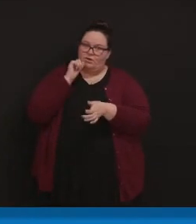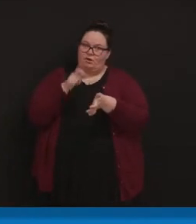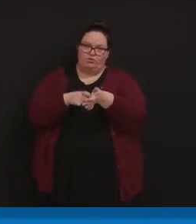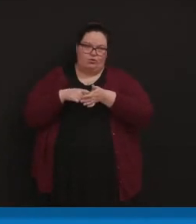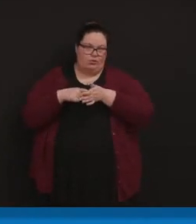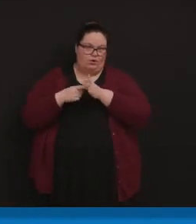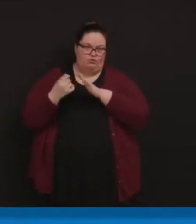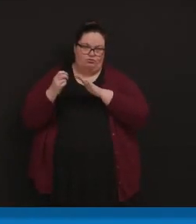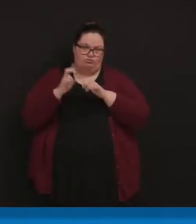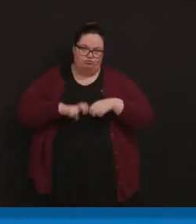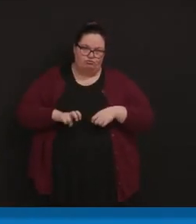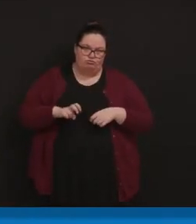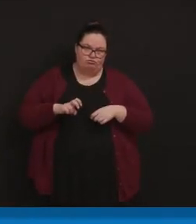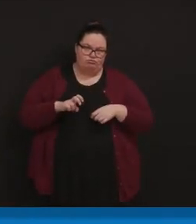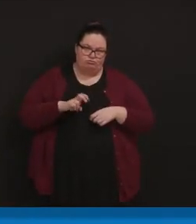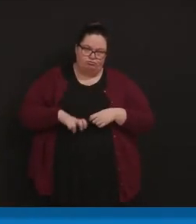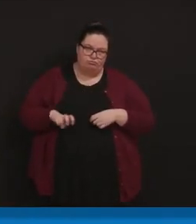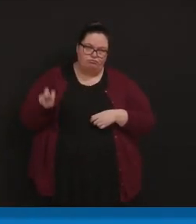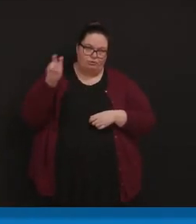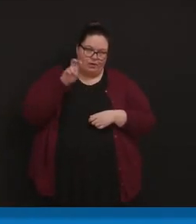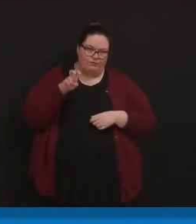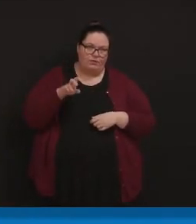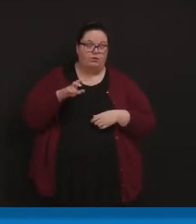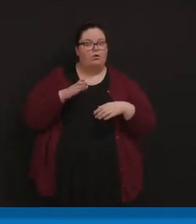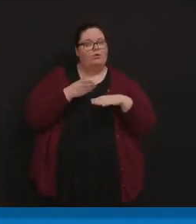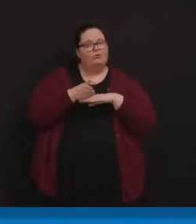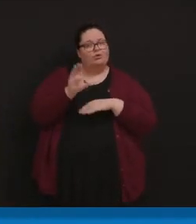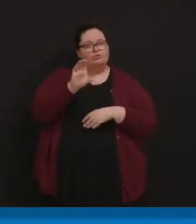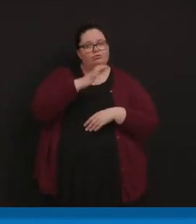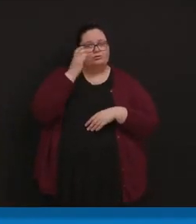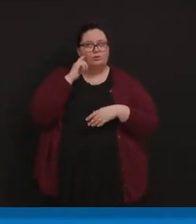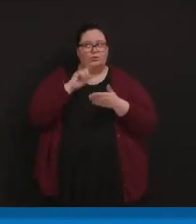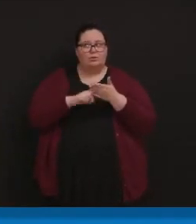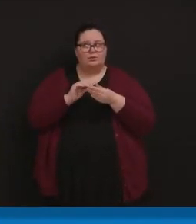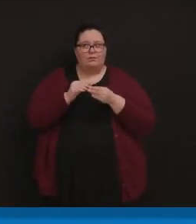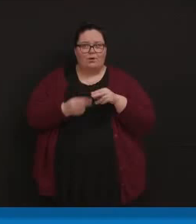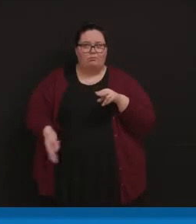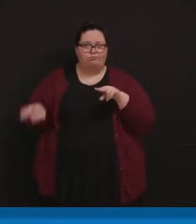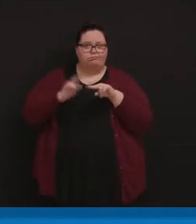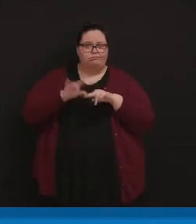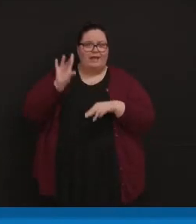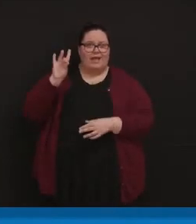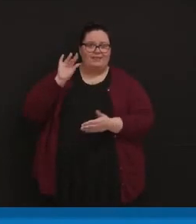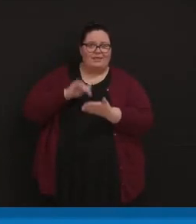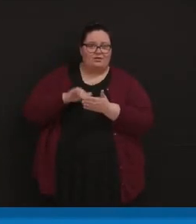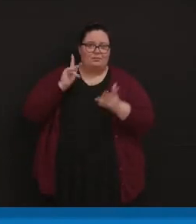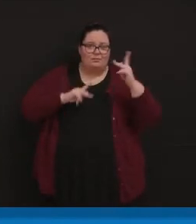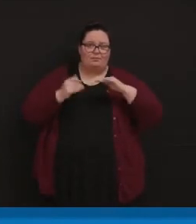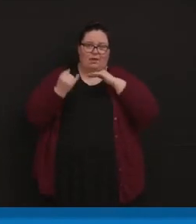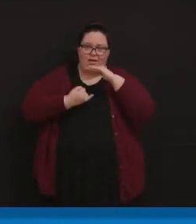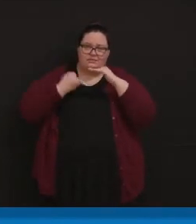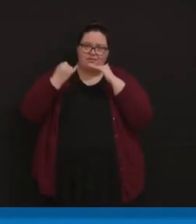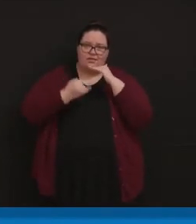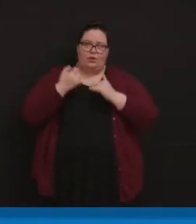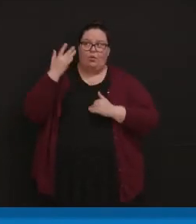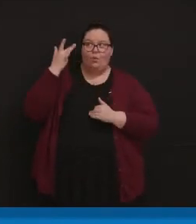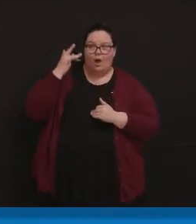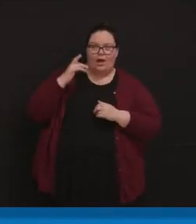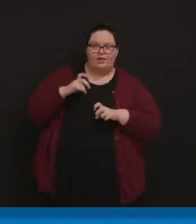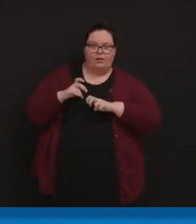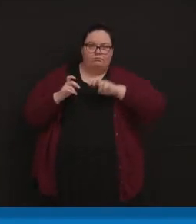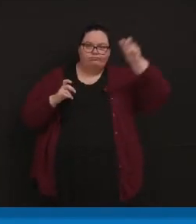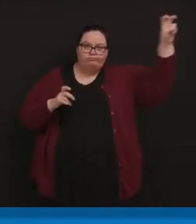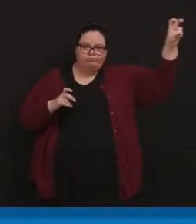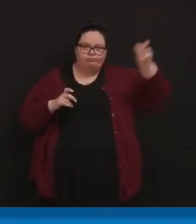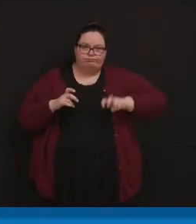non-essential traveler. Over the Christmas holiday period season, we saw that number go up to 8,000 people self-isolating as